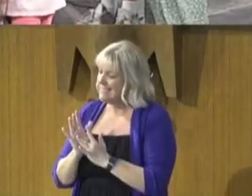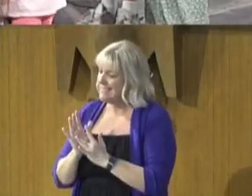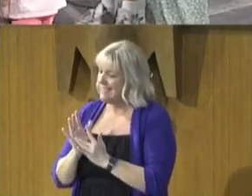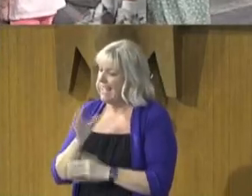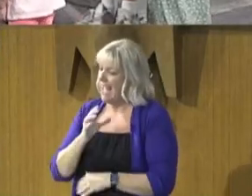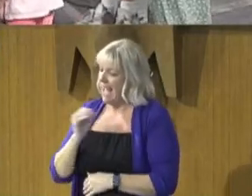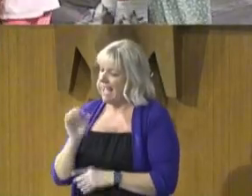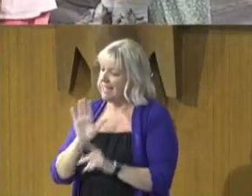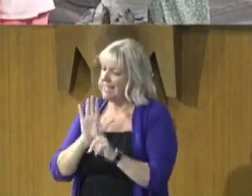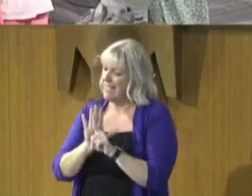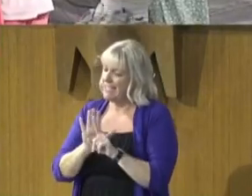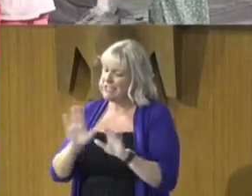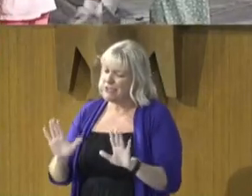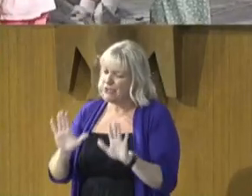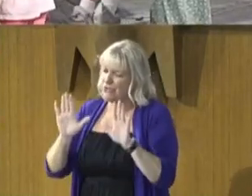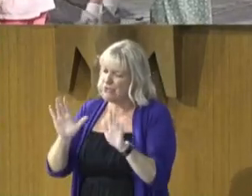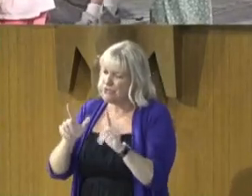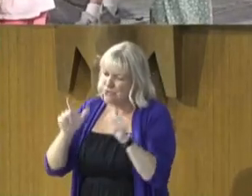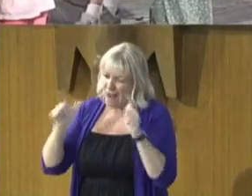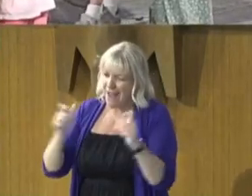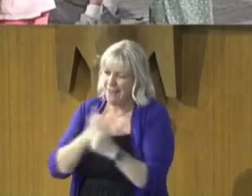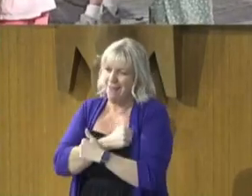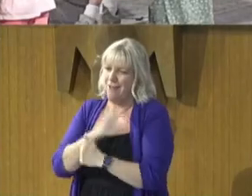and his great love for the world.